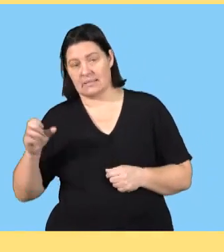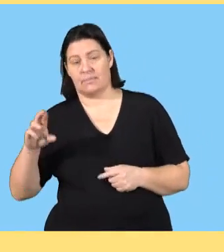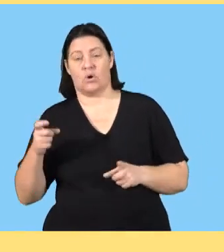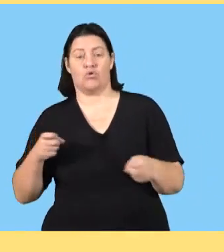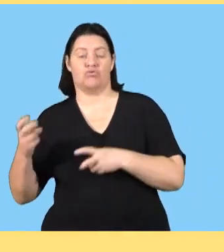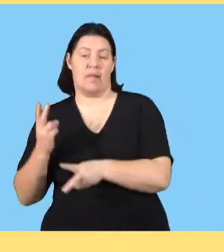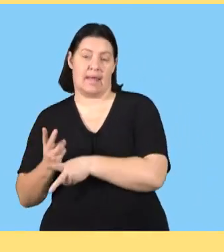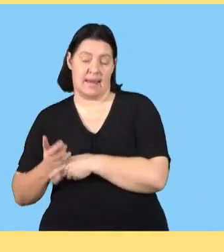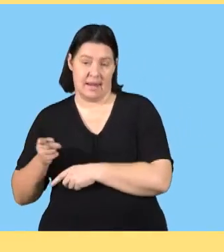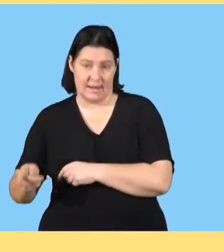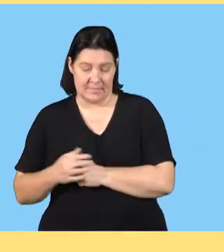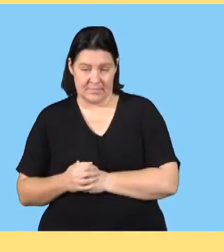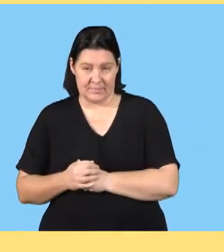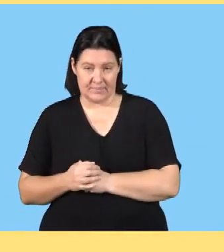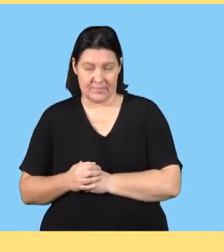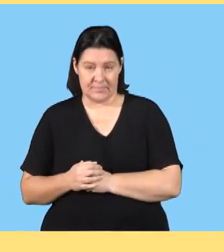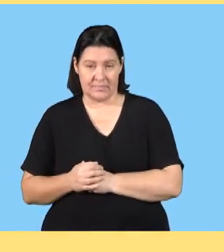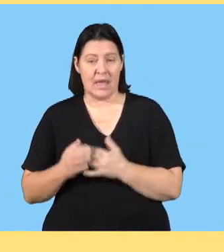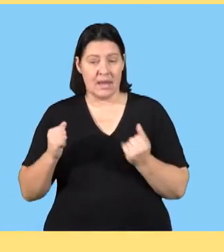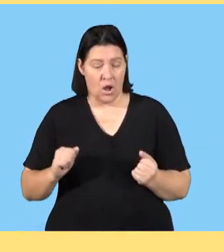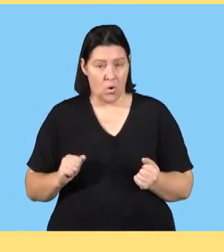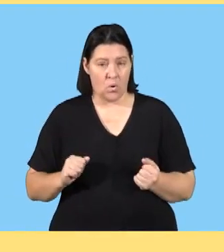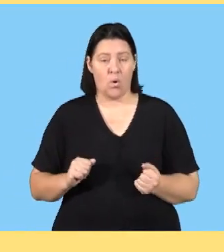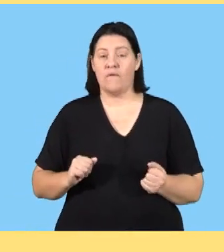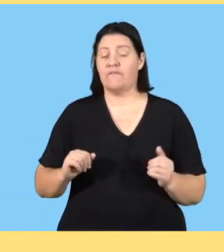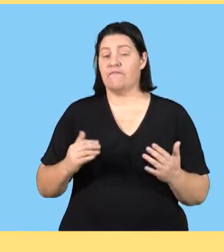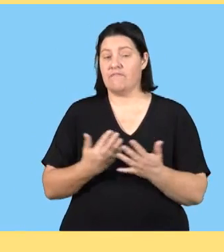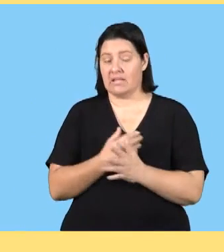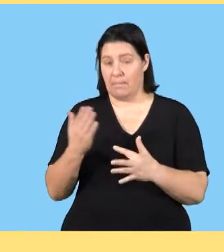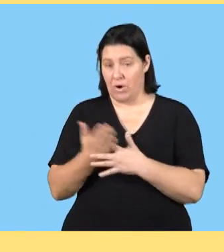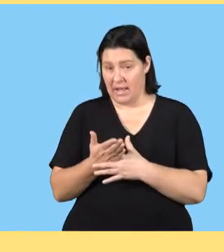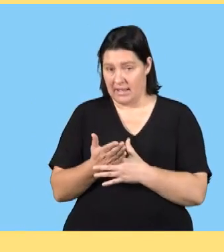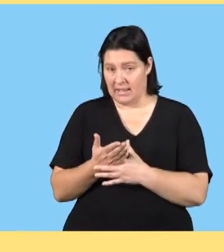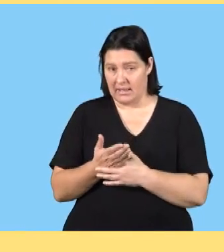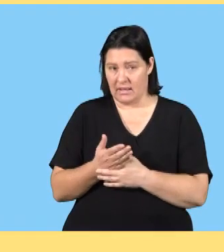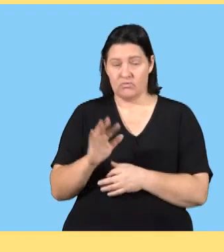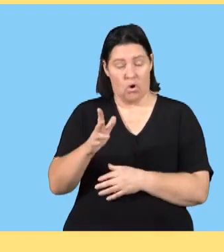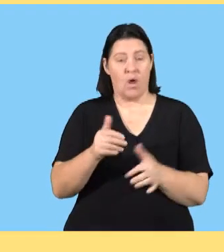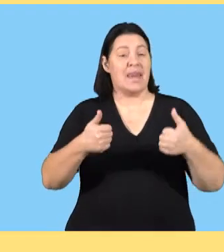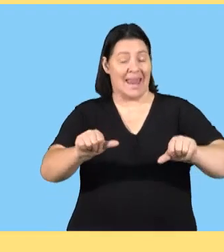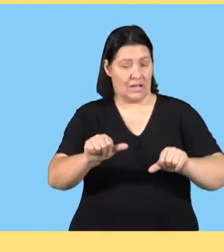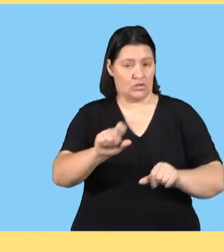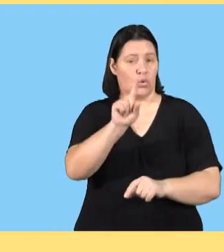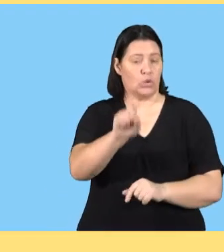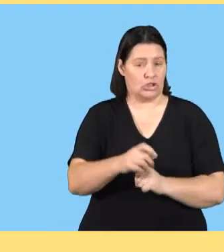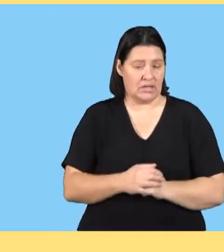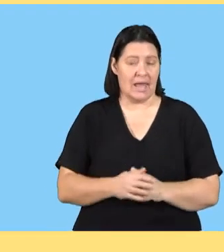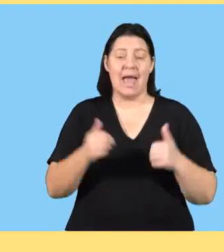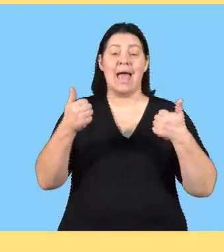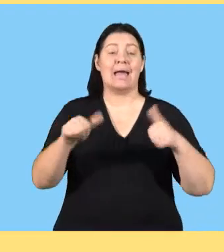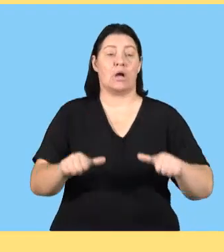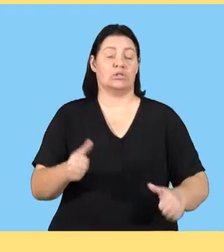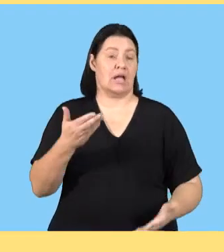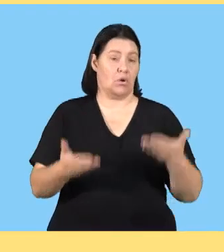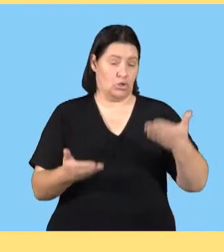debtor's control. We are going to quickly go and do a next question, which is the